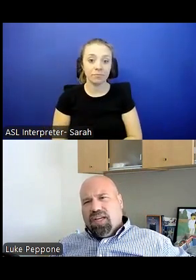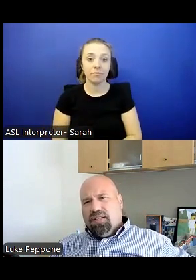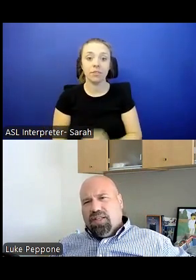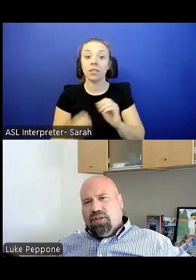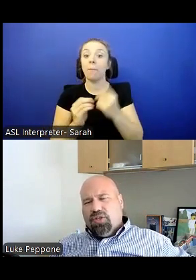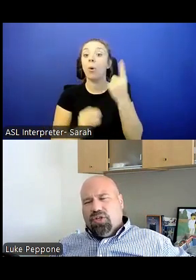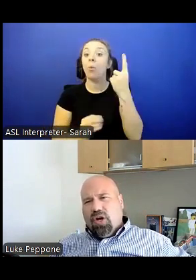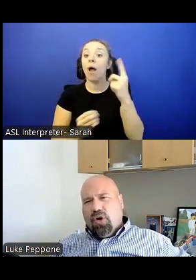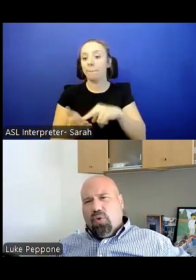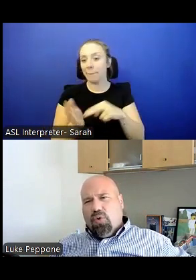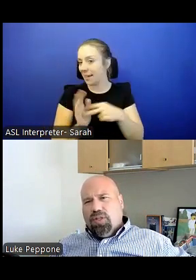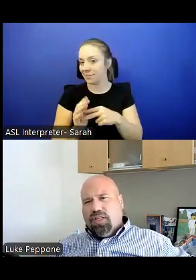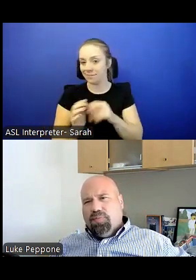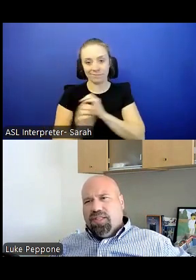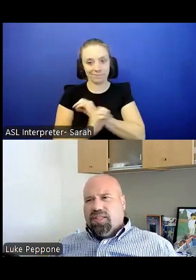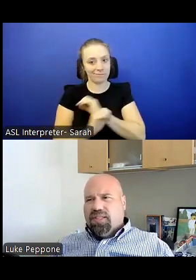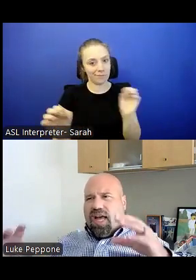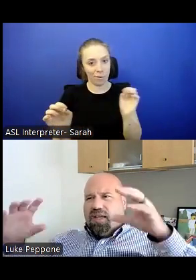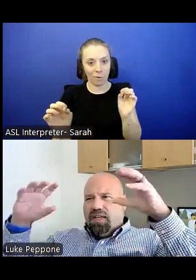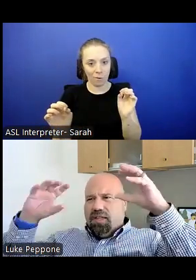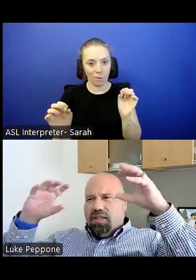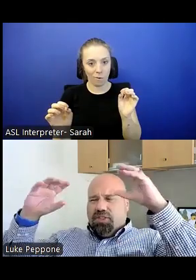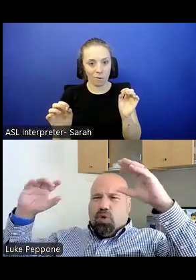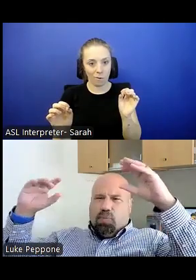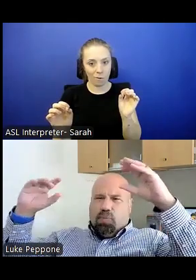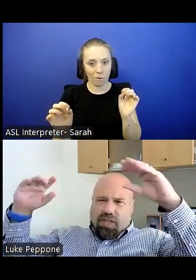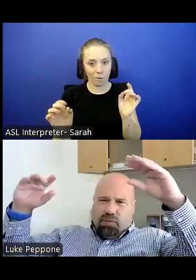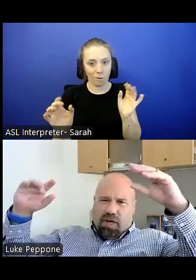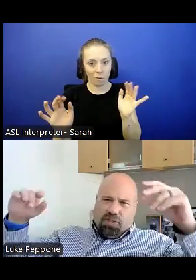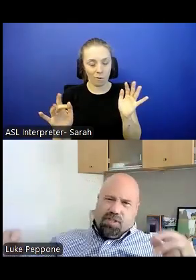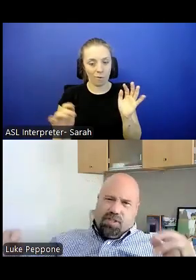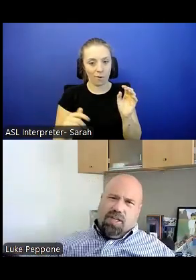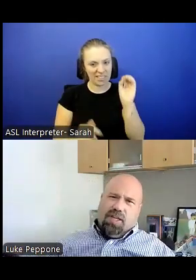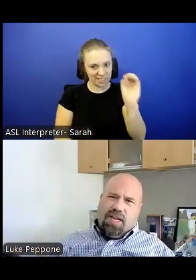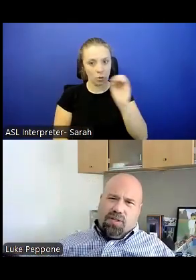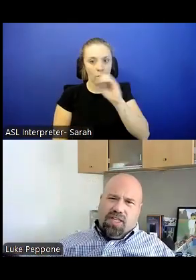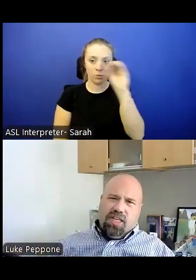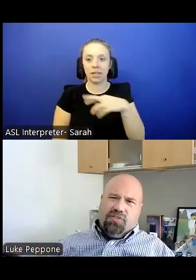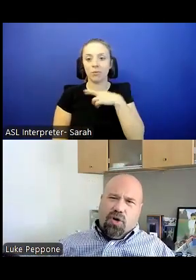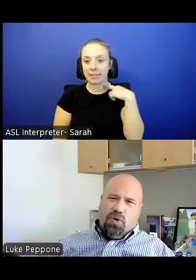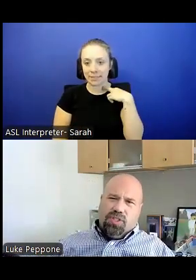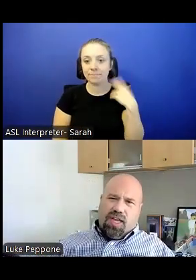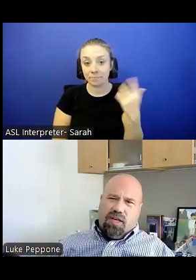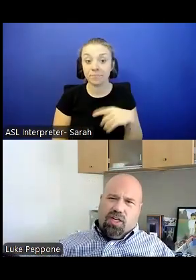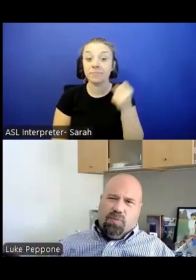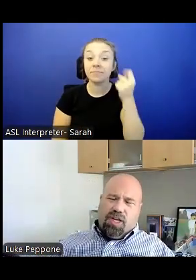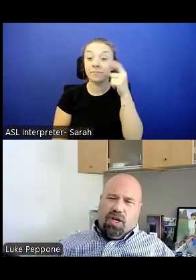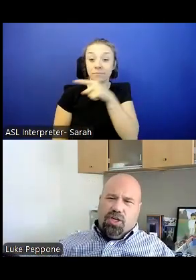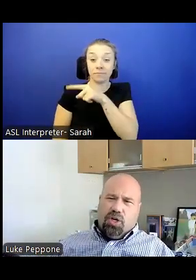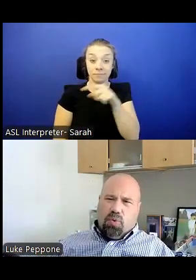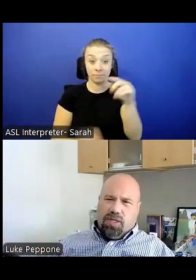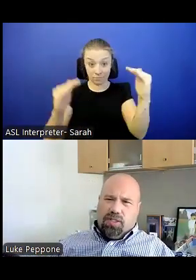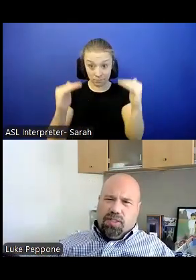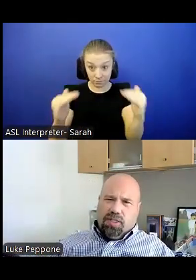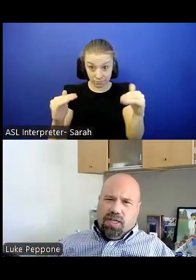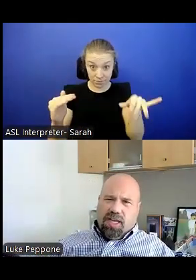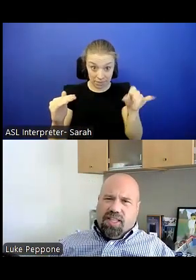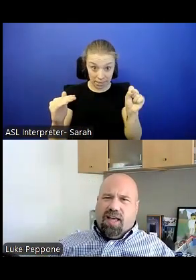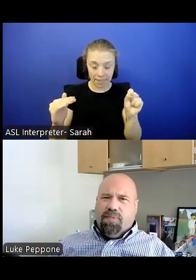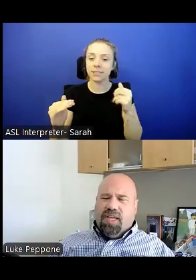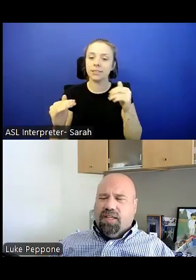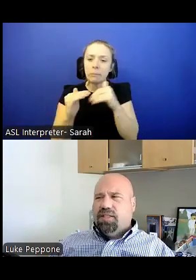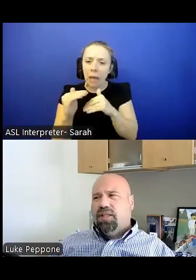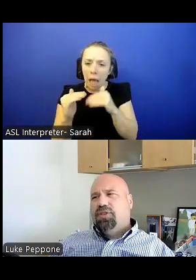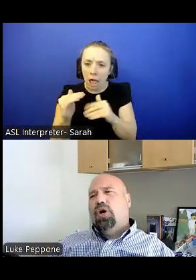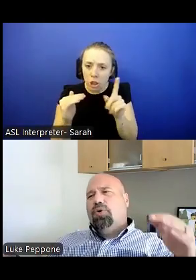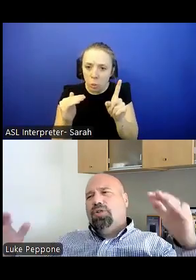one means that this means exactly 0% risk. Now, these folks had a little bit under one, and